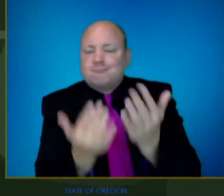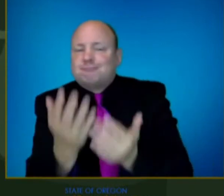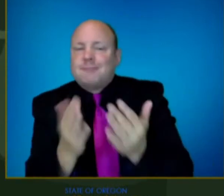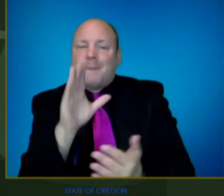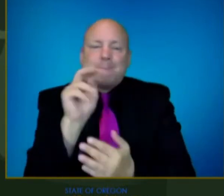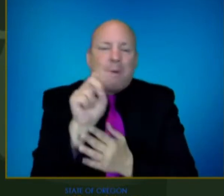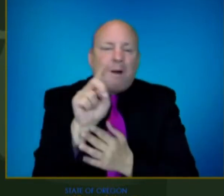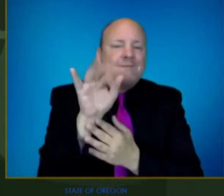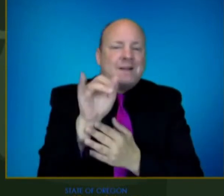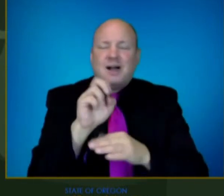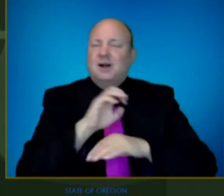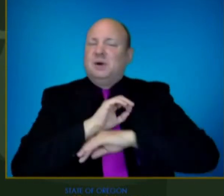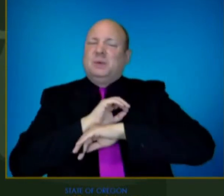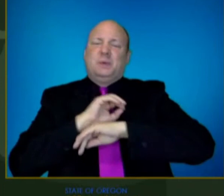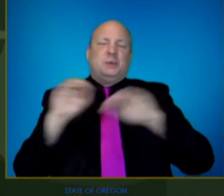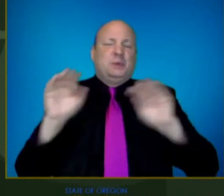Seidlinger.